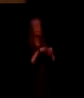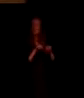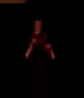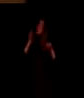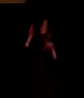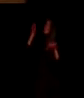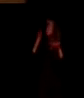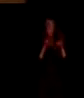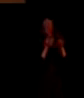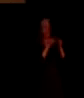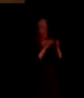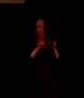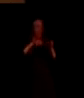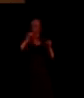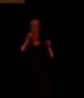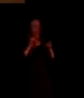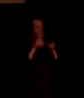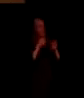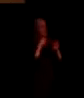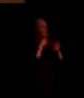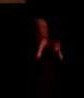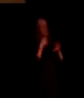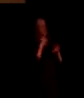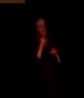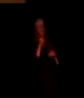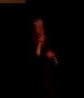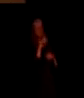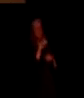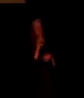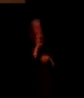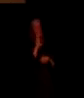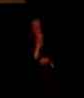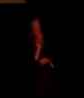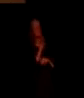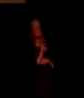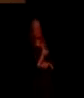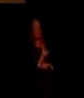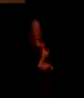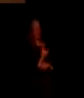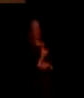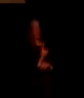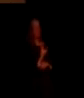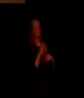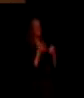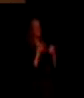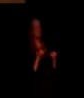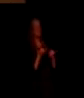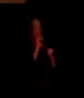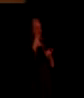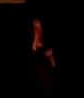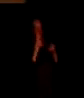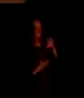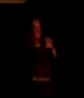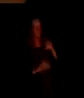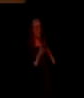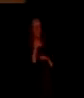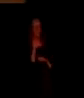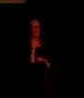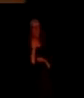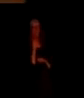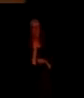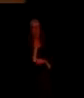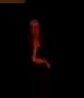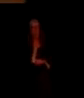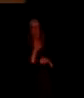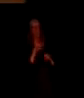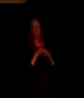say, it sure looks like the global carbon cycle is getting out of whack. The CO2 in the atmosphere has